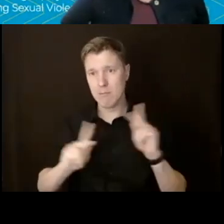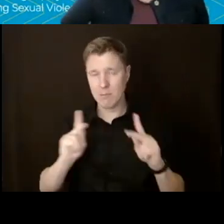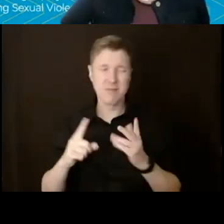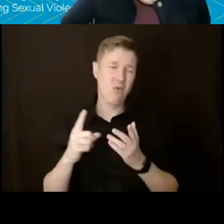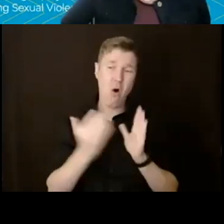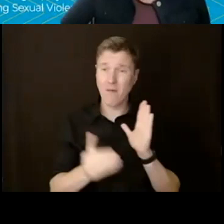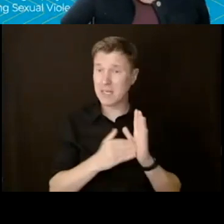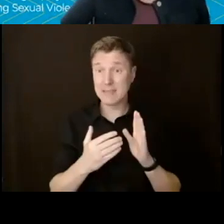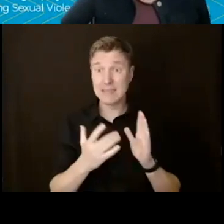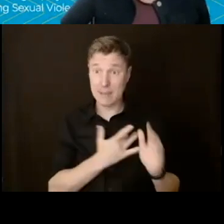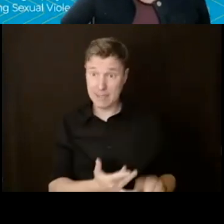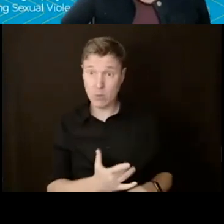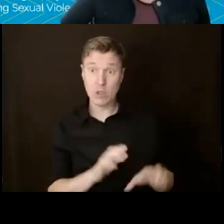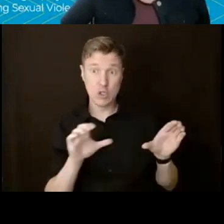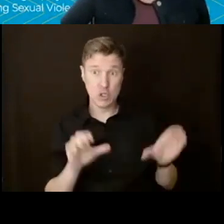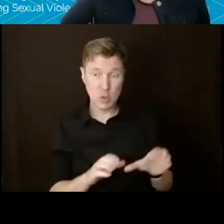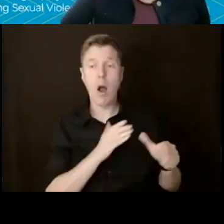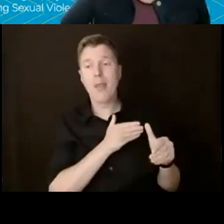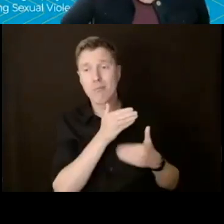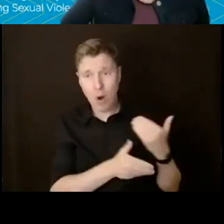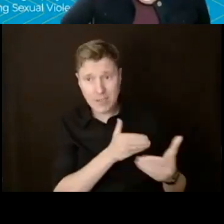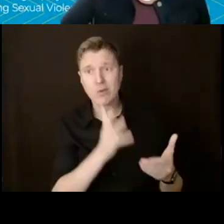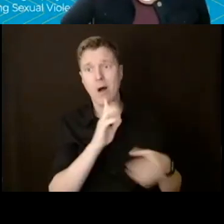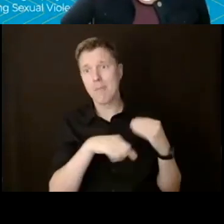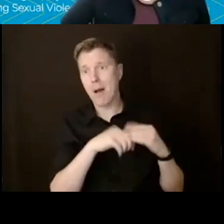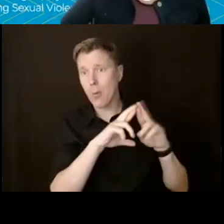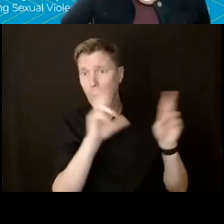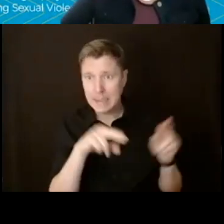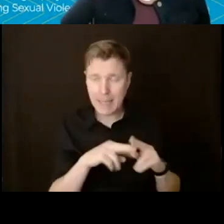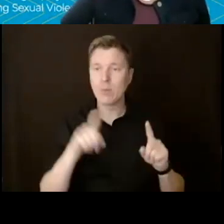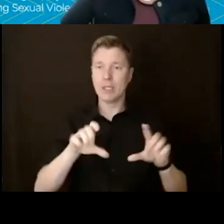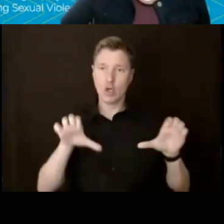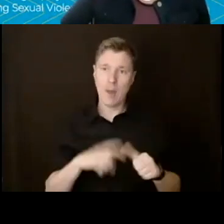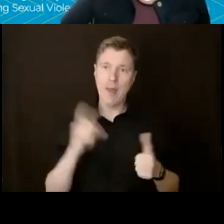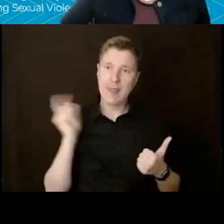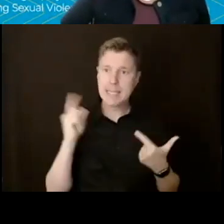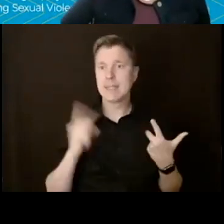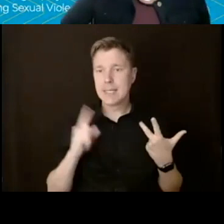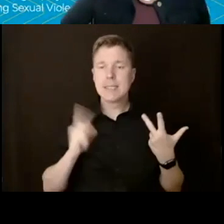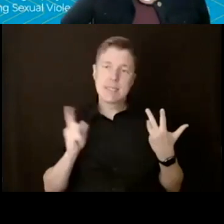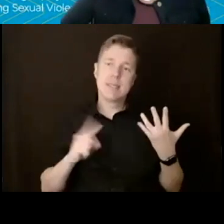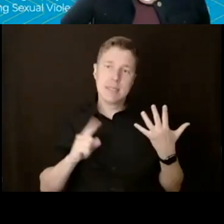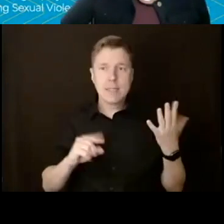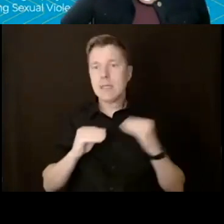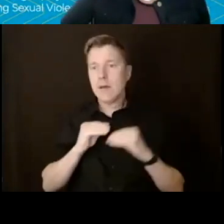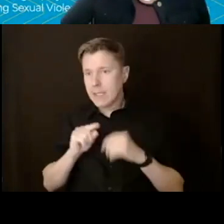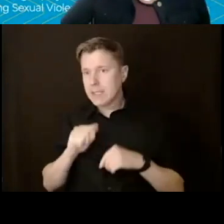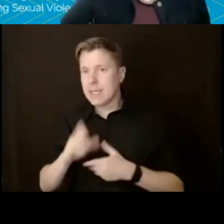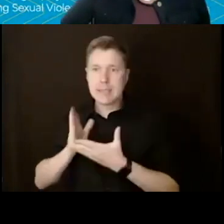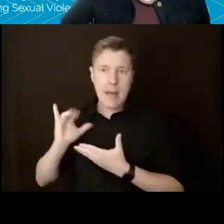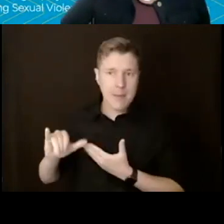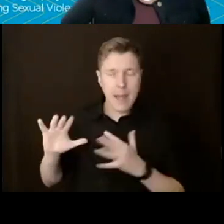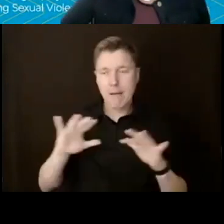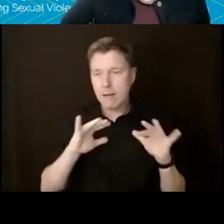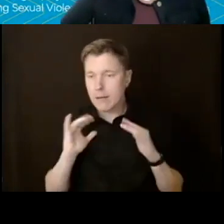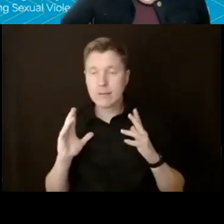in process. We talk about the recipe all day. We got to do this. We got to do that. We got to fix this. We got to stop that. We got to